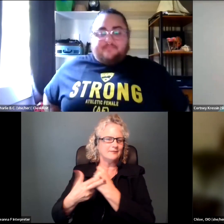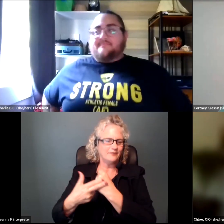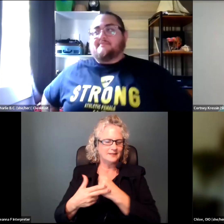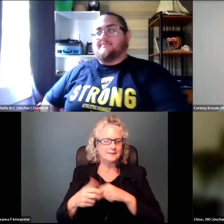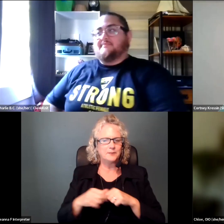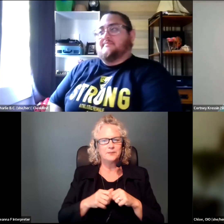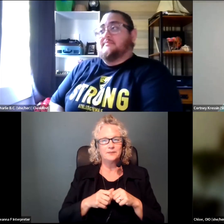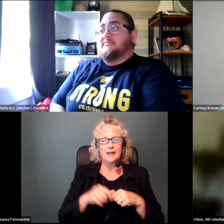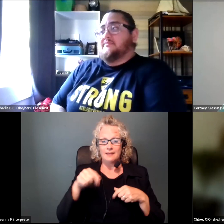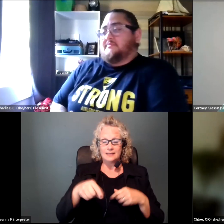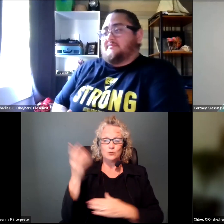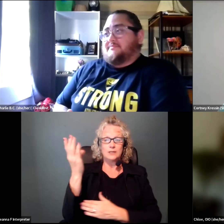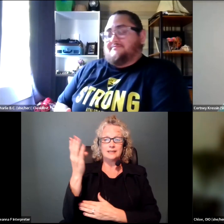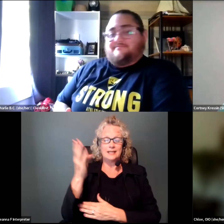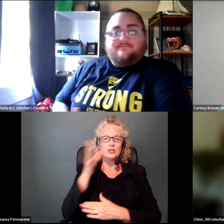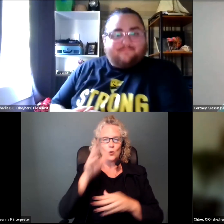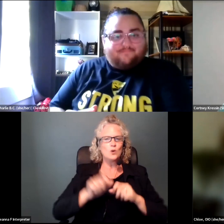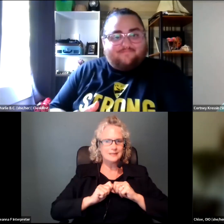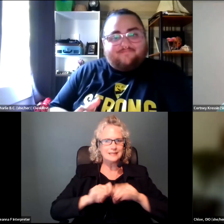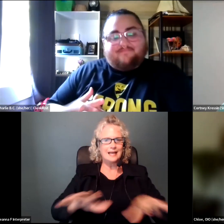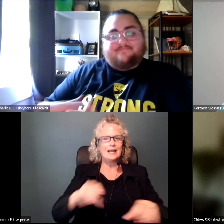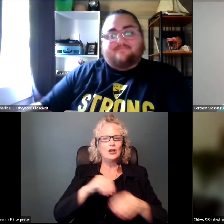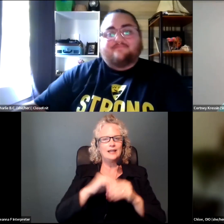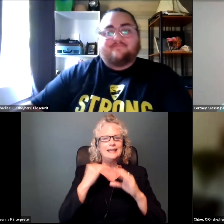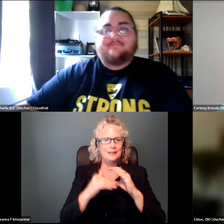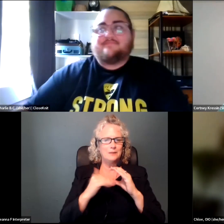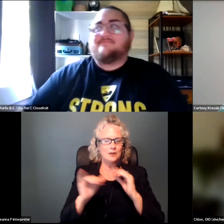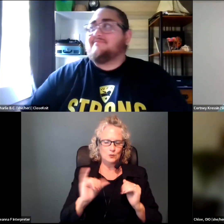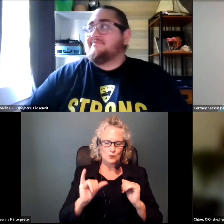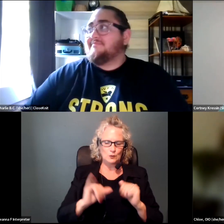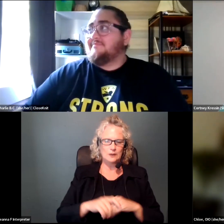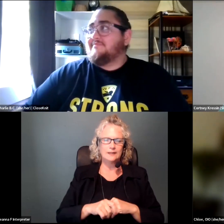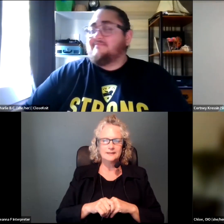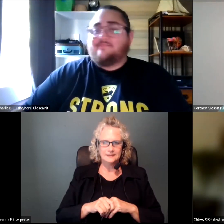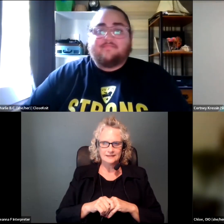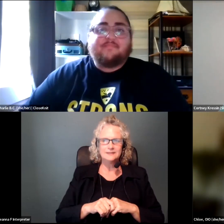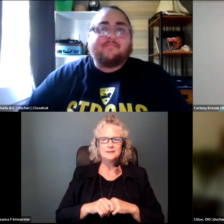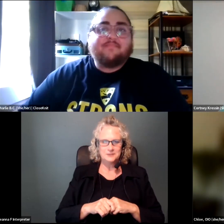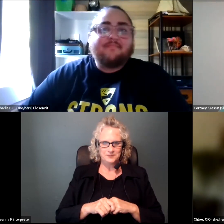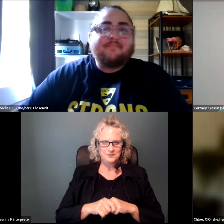sending out this full presentation and these links in an email to everyone who registered for